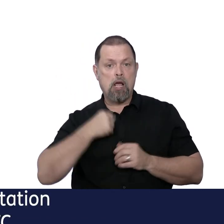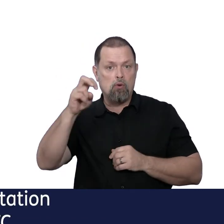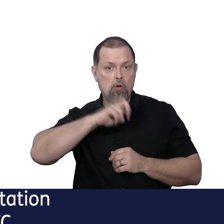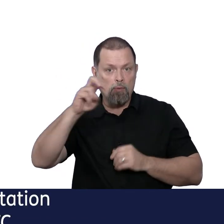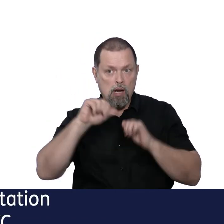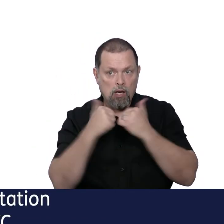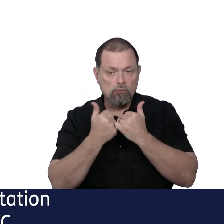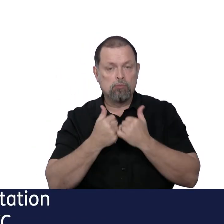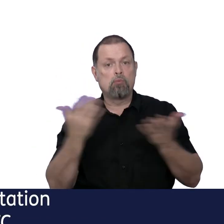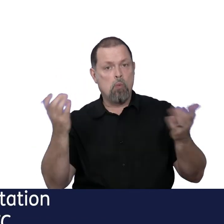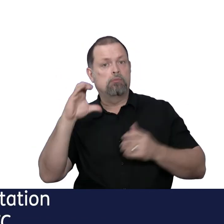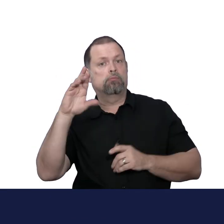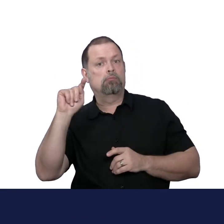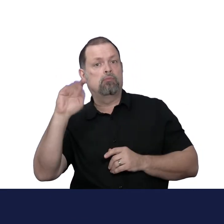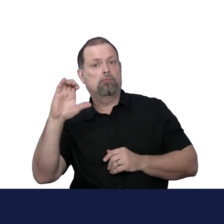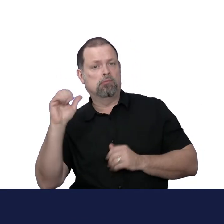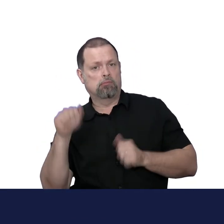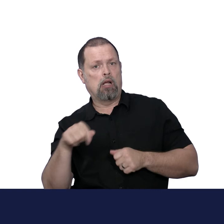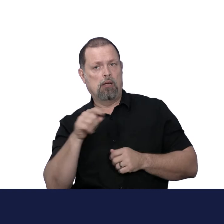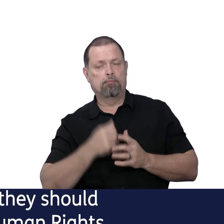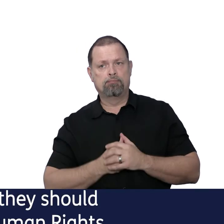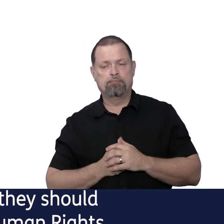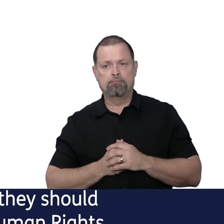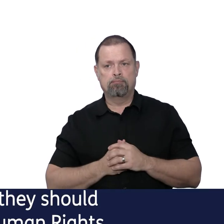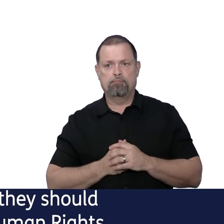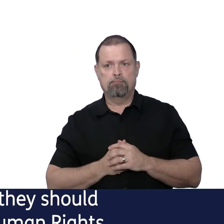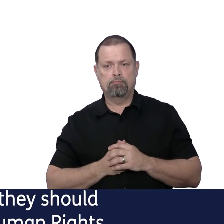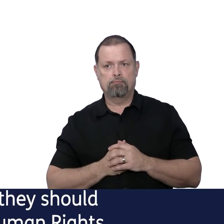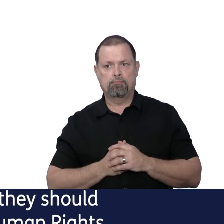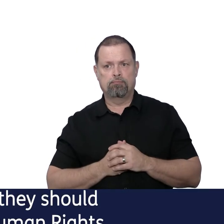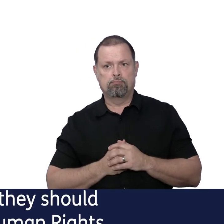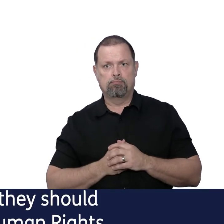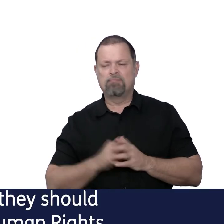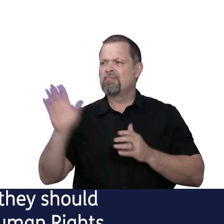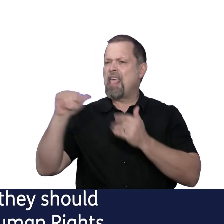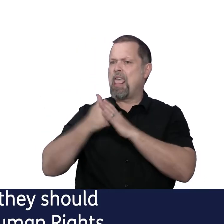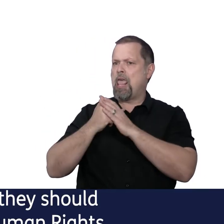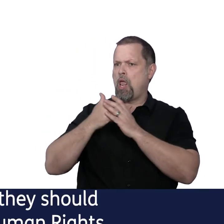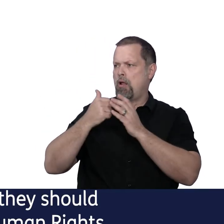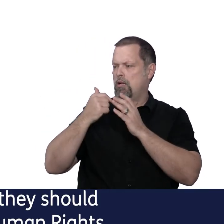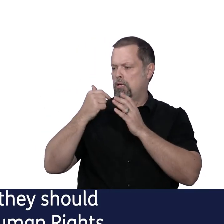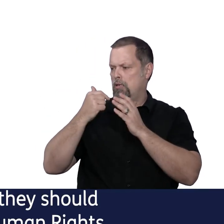Agency, or the CRTC. How does someone